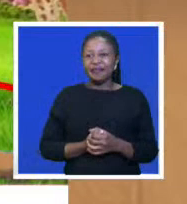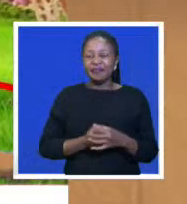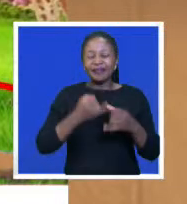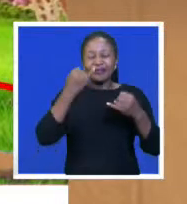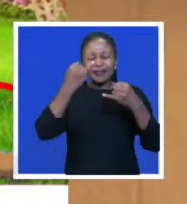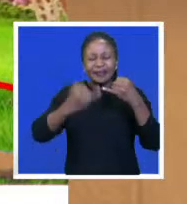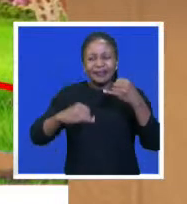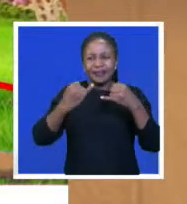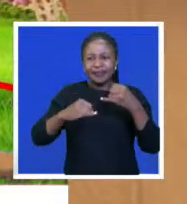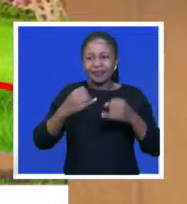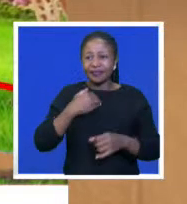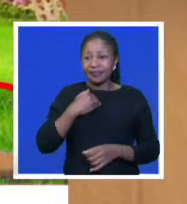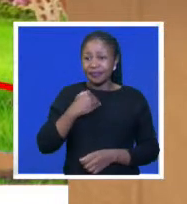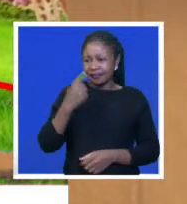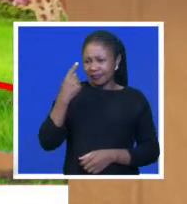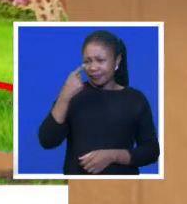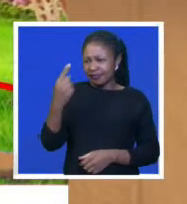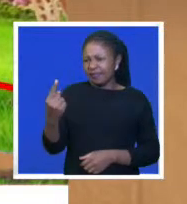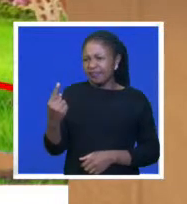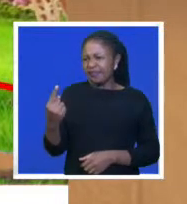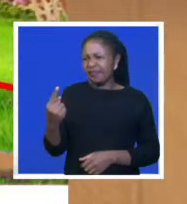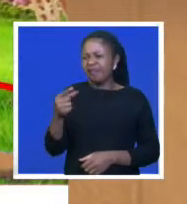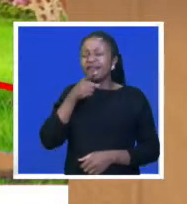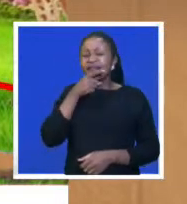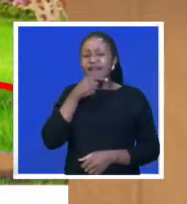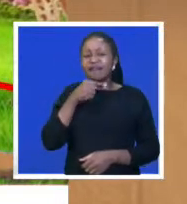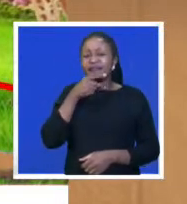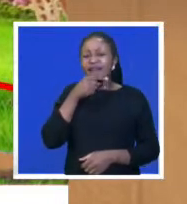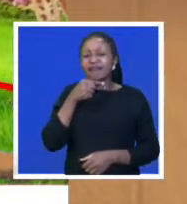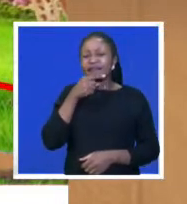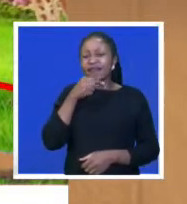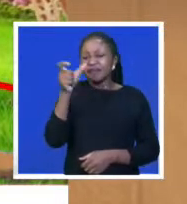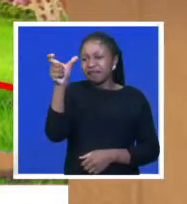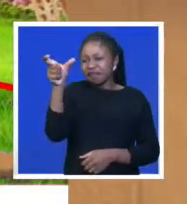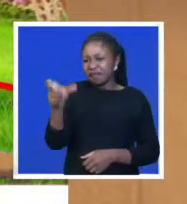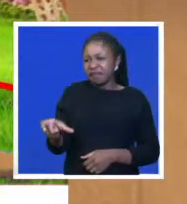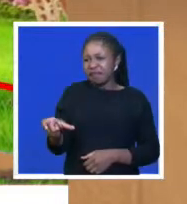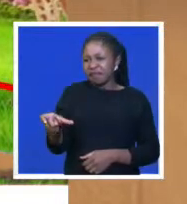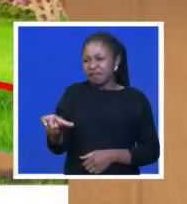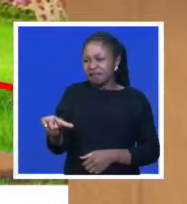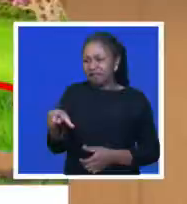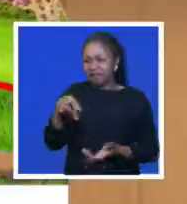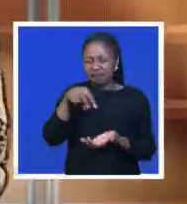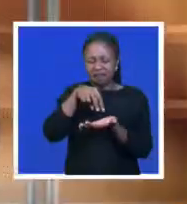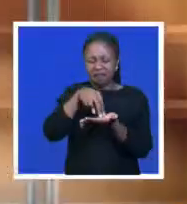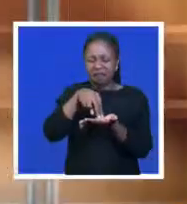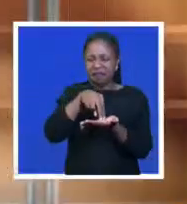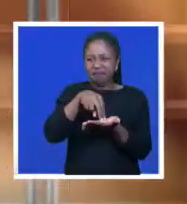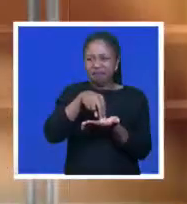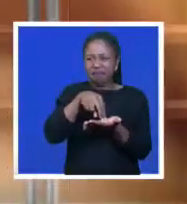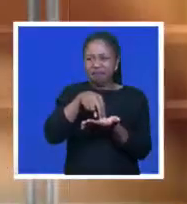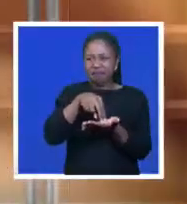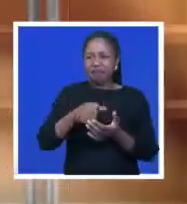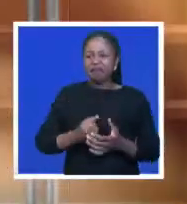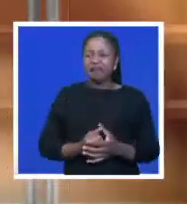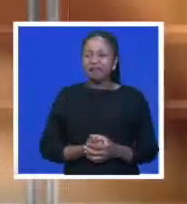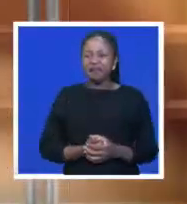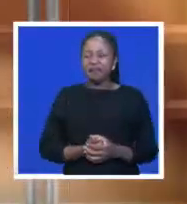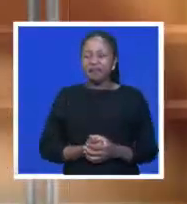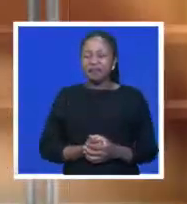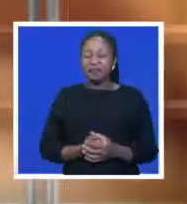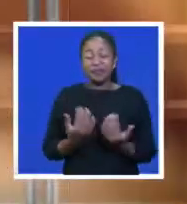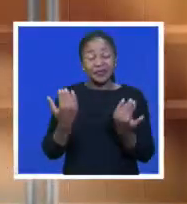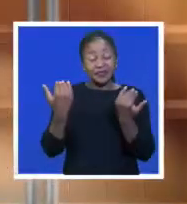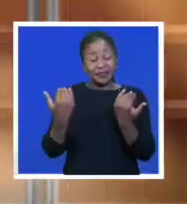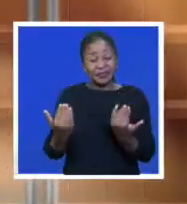a man who is standing amongst the animals. Now, look at this picture carefully because I